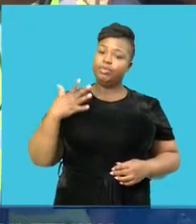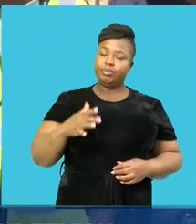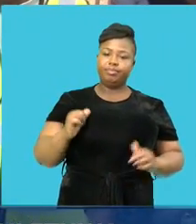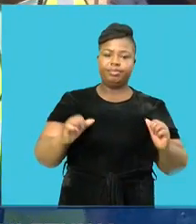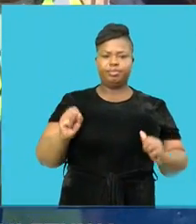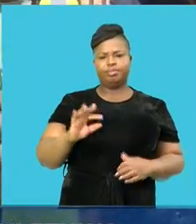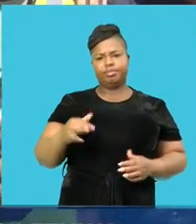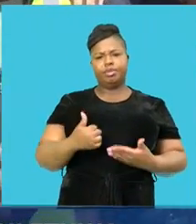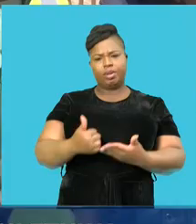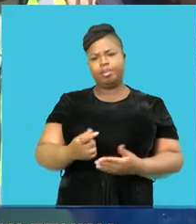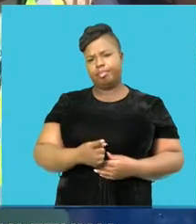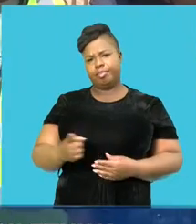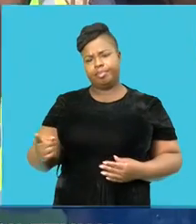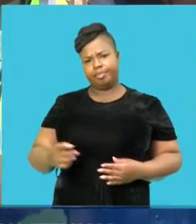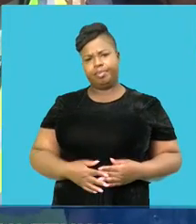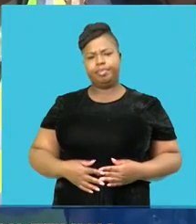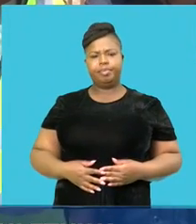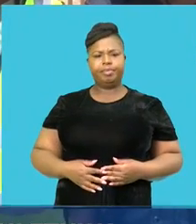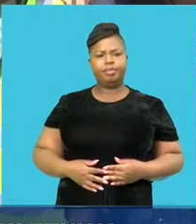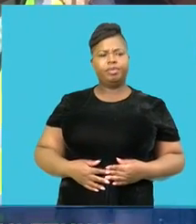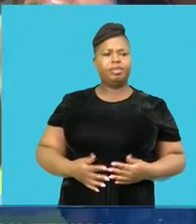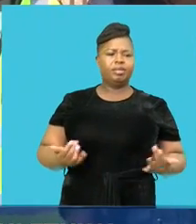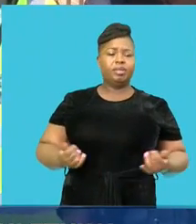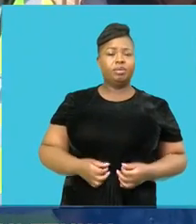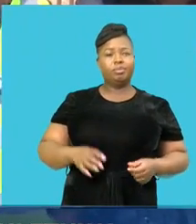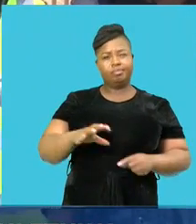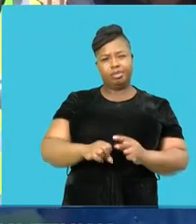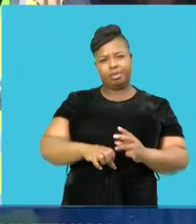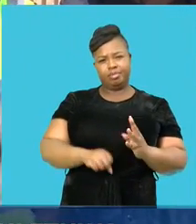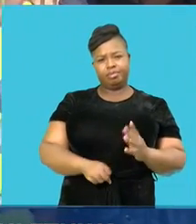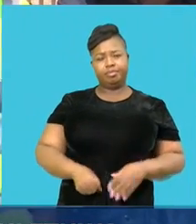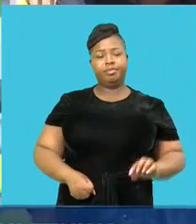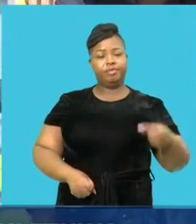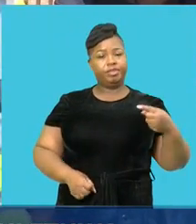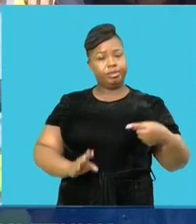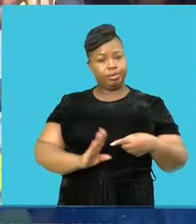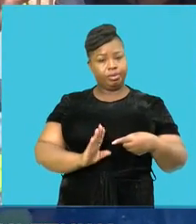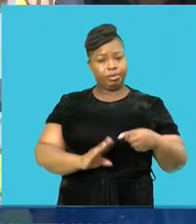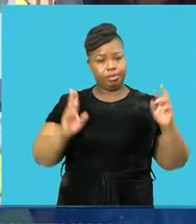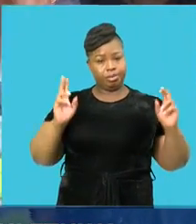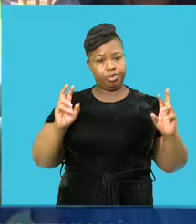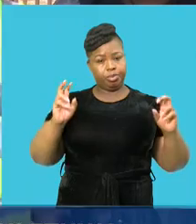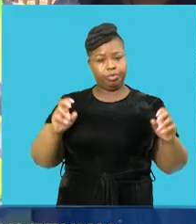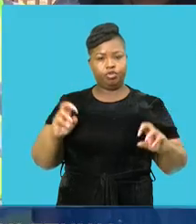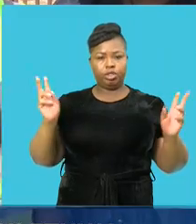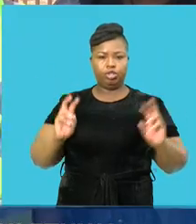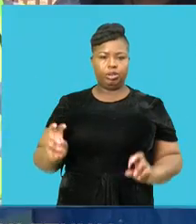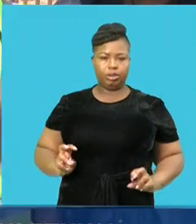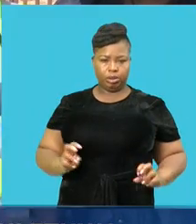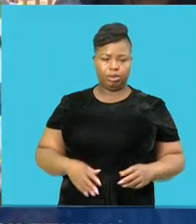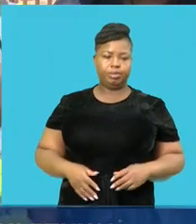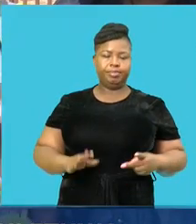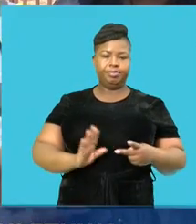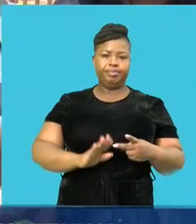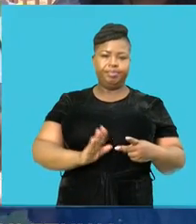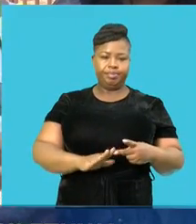to assist them with. So there's a number of issues that we picked up. Number one, it's issue electricity.